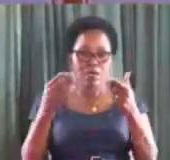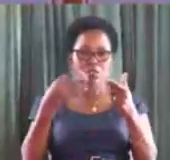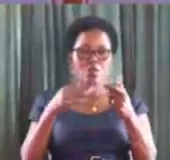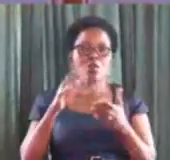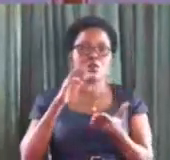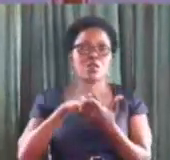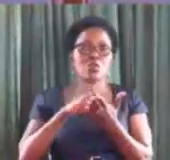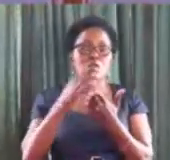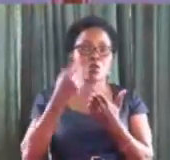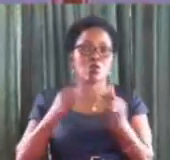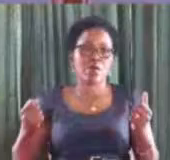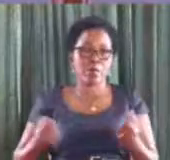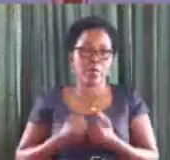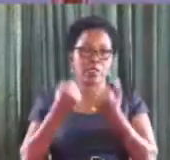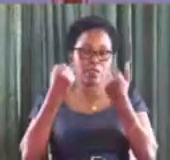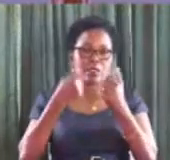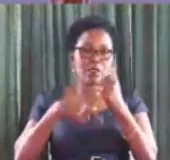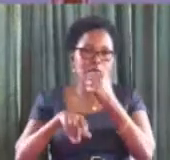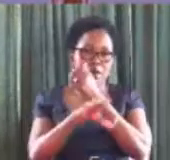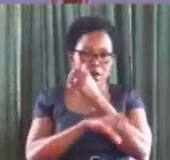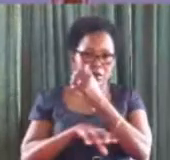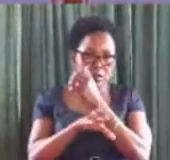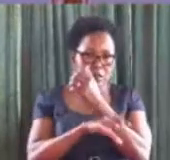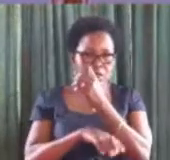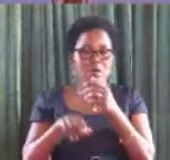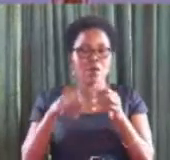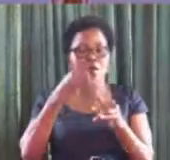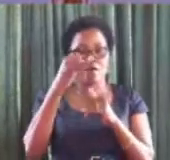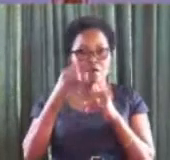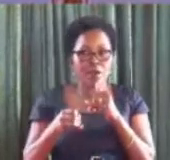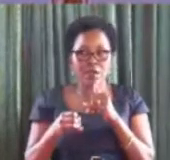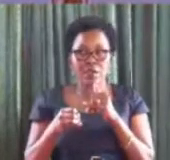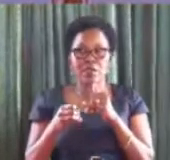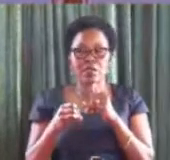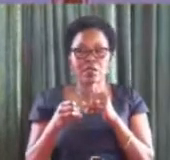emergency, and finally,